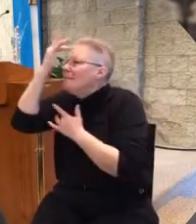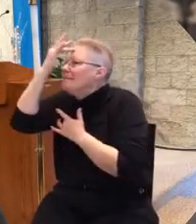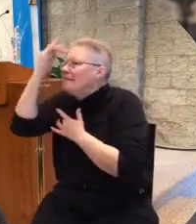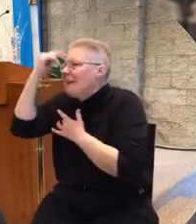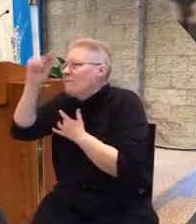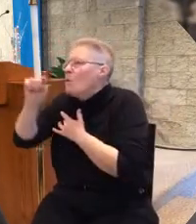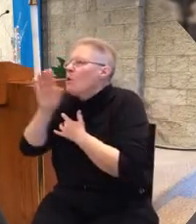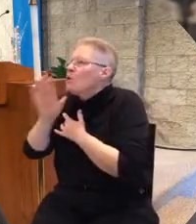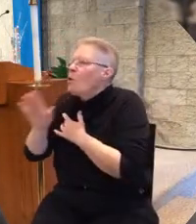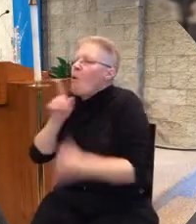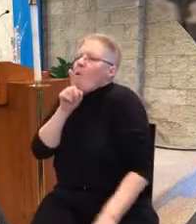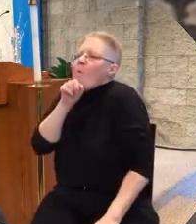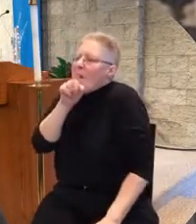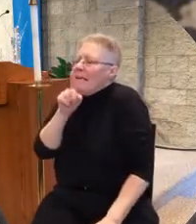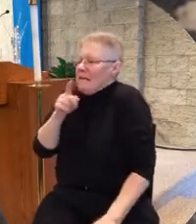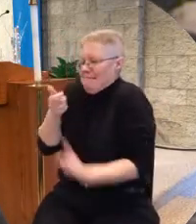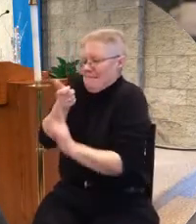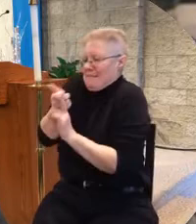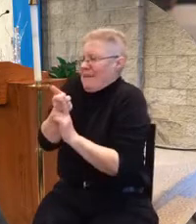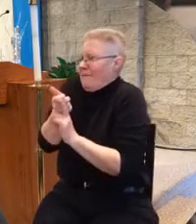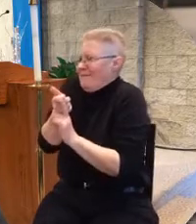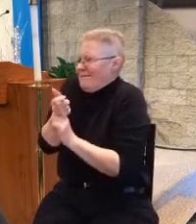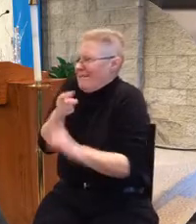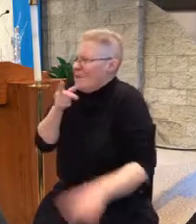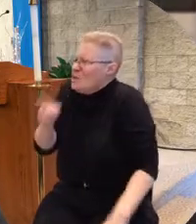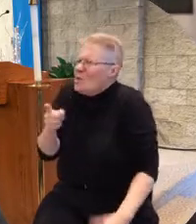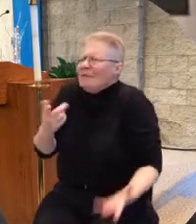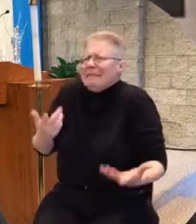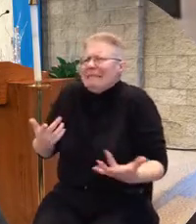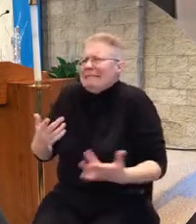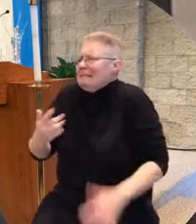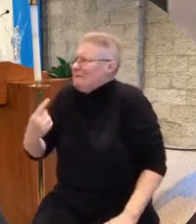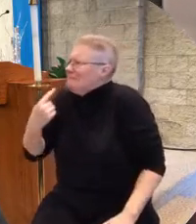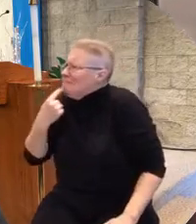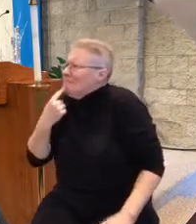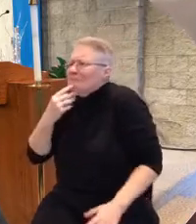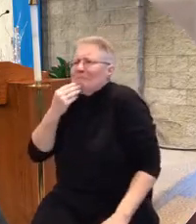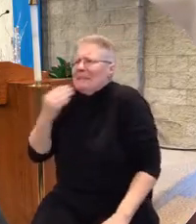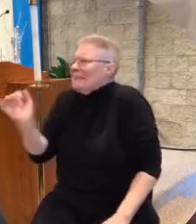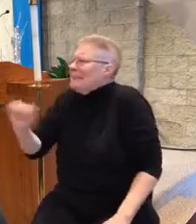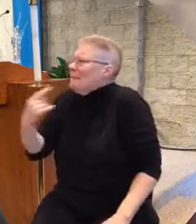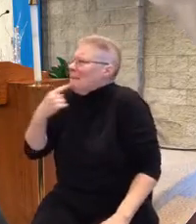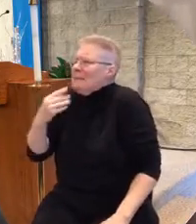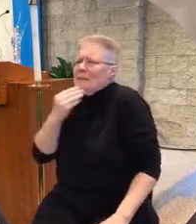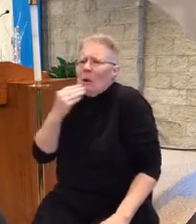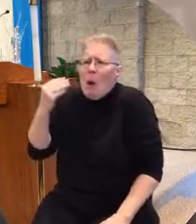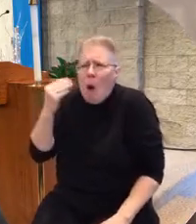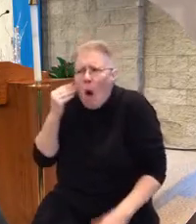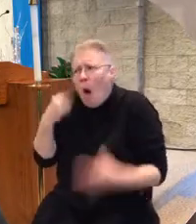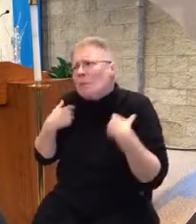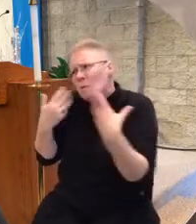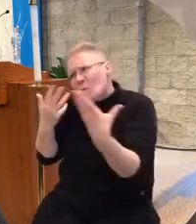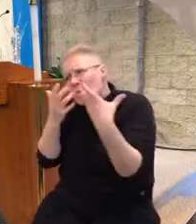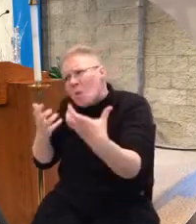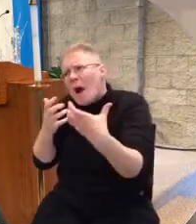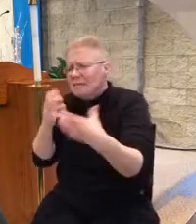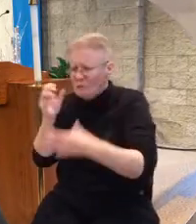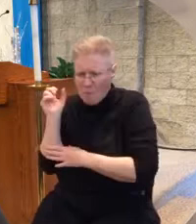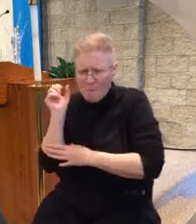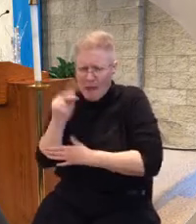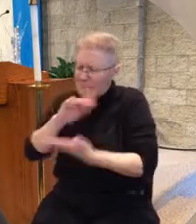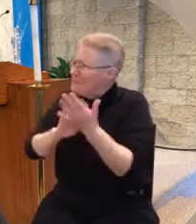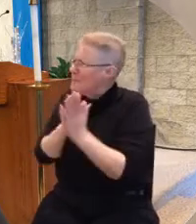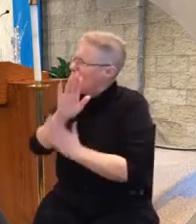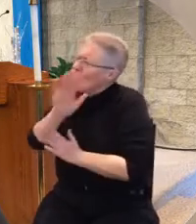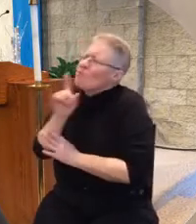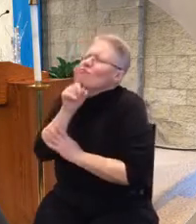Self. You're homesick to return to your authentic self, and your authentic self is homesick for you. It's